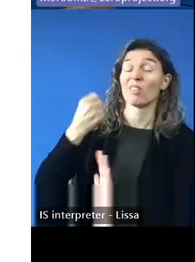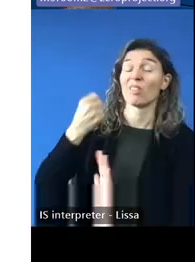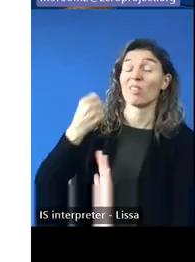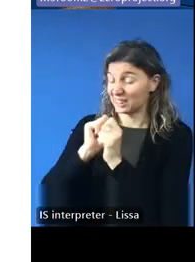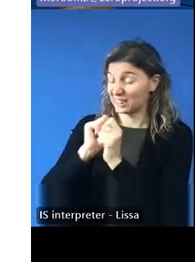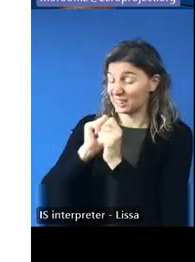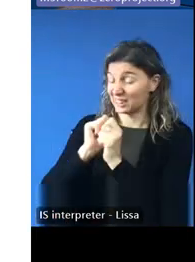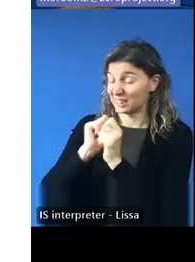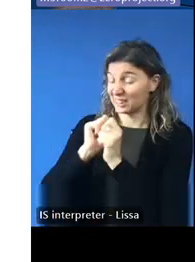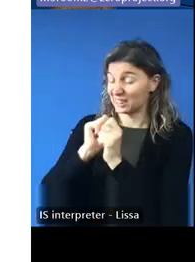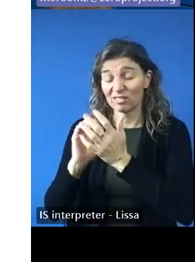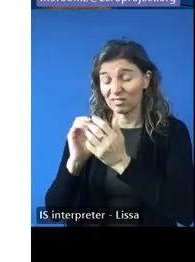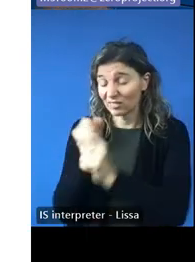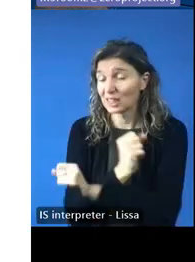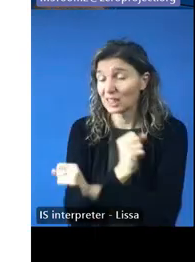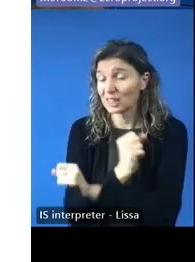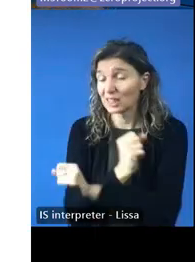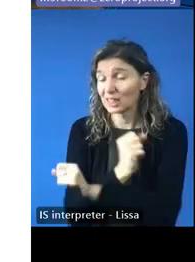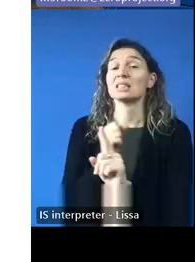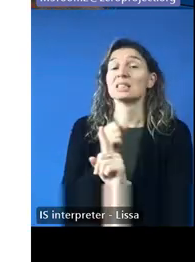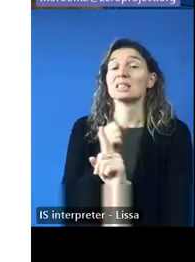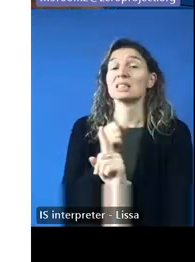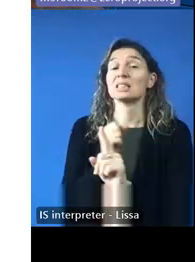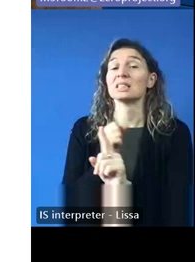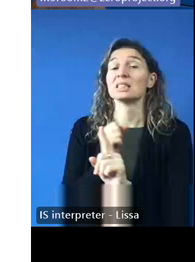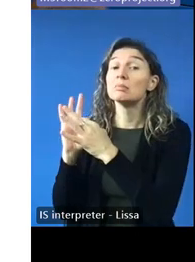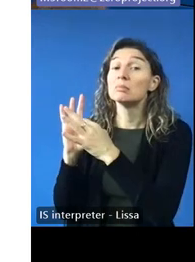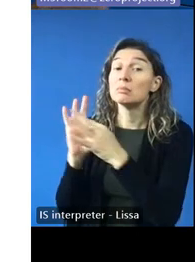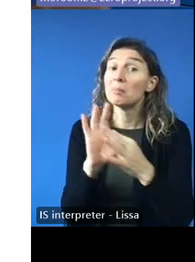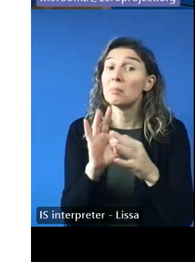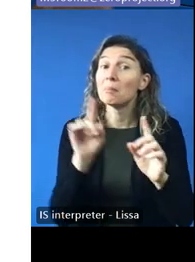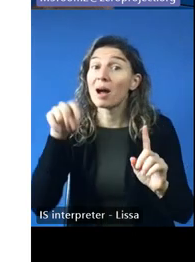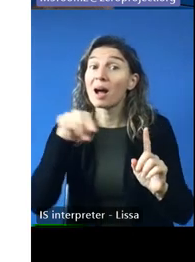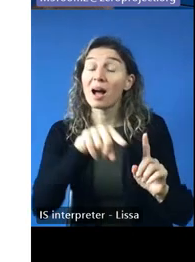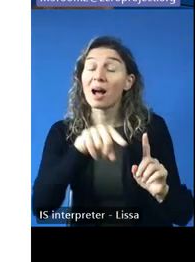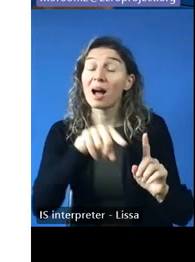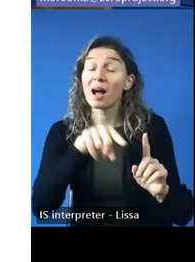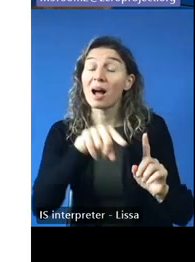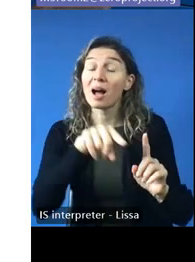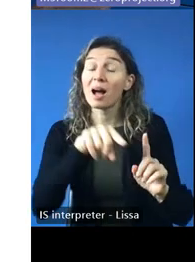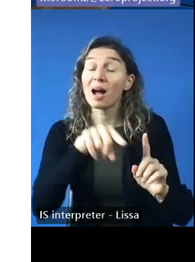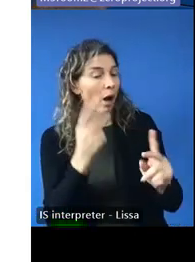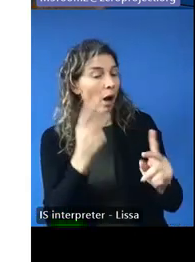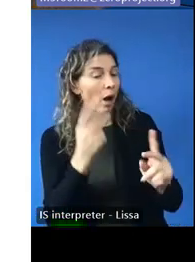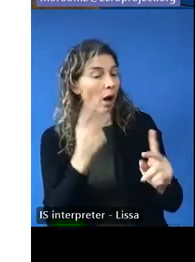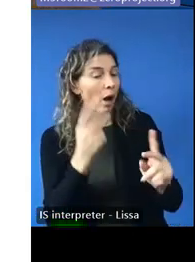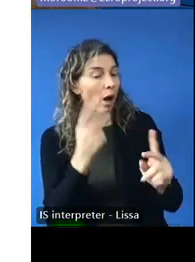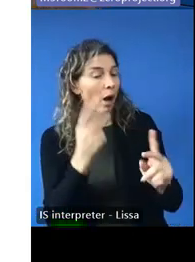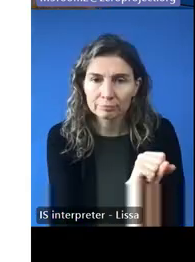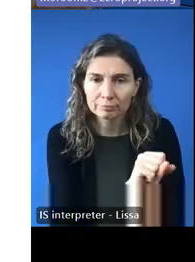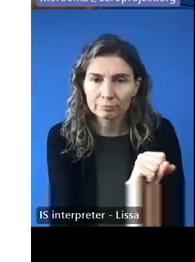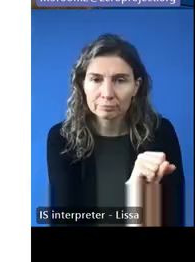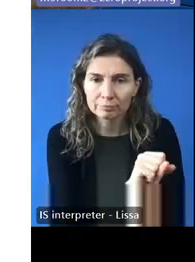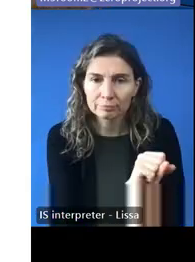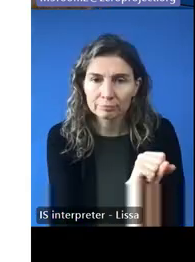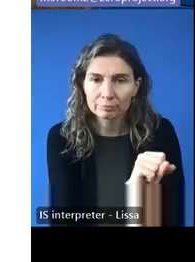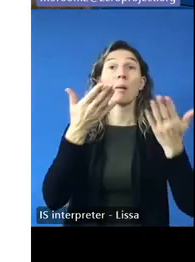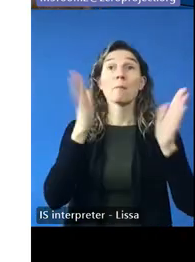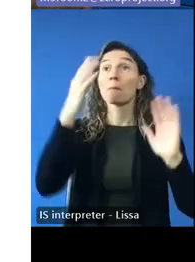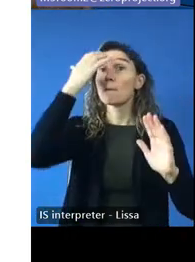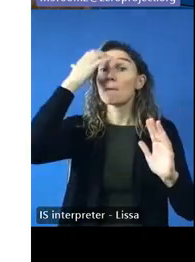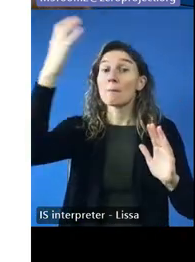after with ours. The women with disabilities in our country are invisible to laws, public policies, and